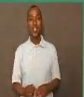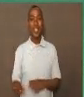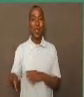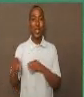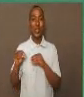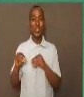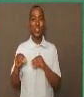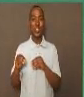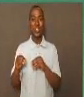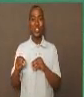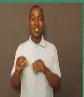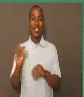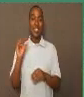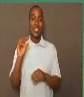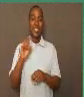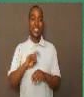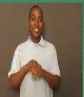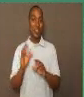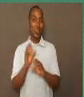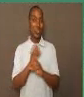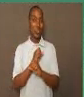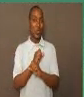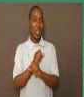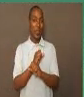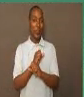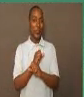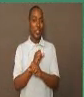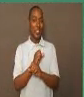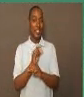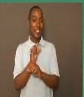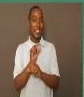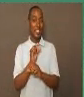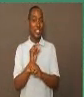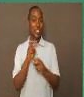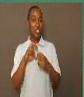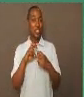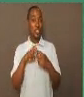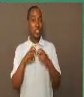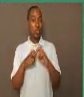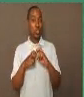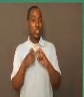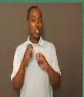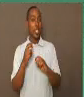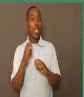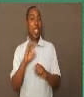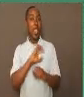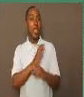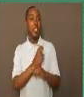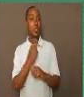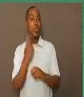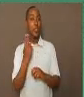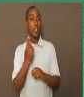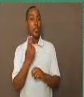Students, take a moment to consider some of the problems with using energy sources